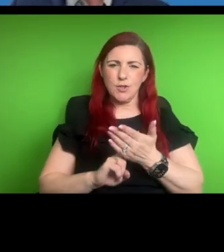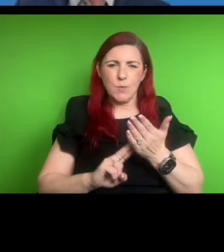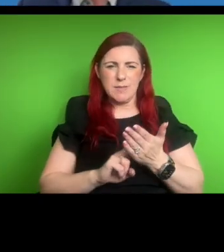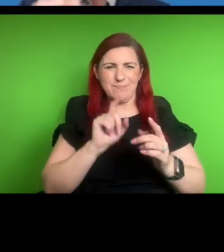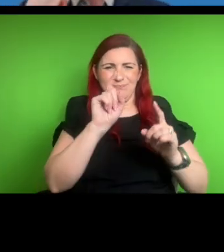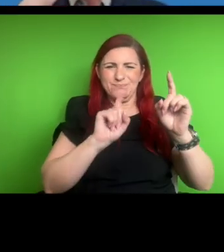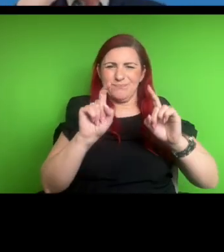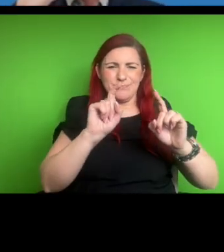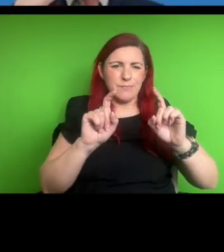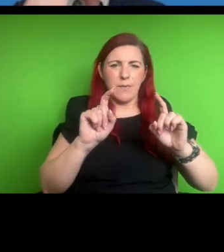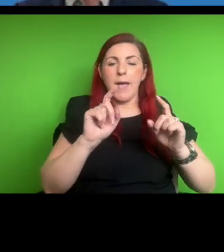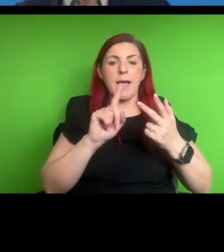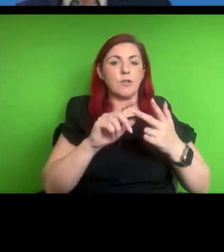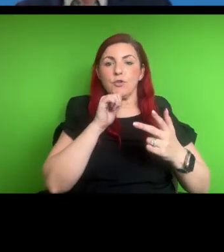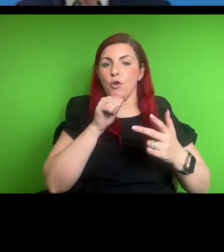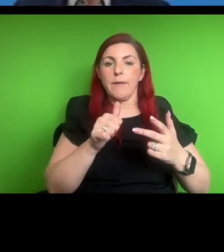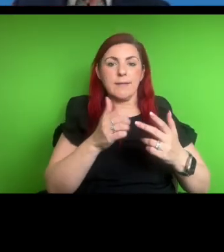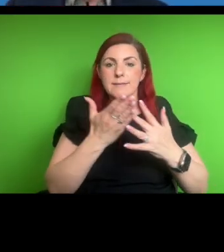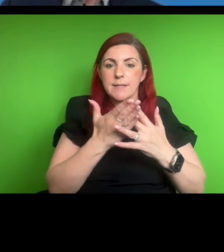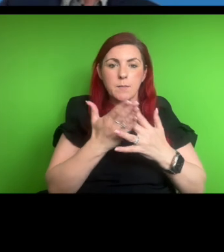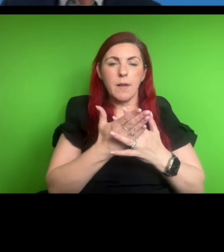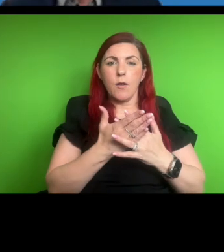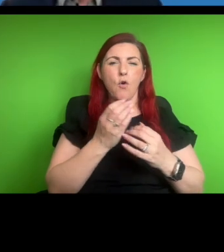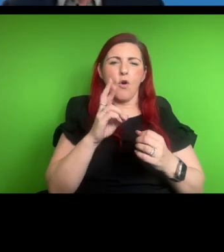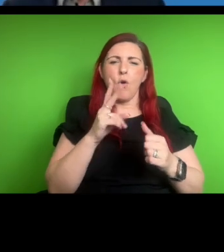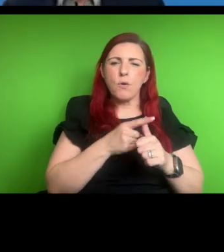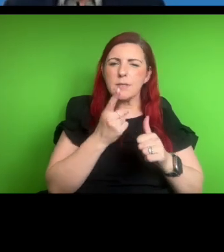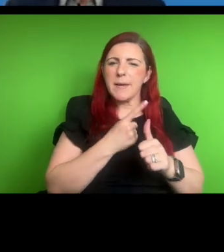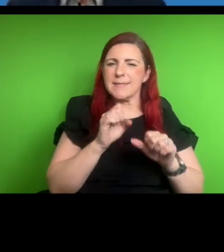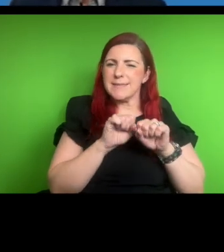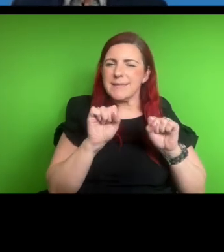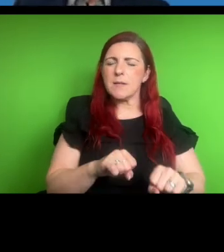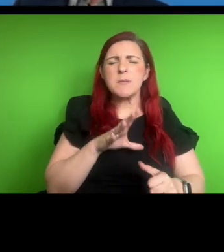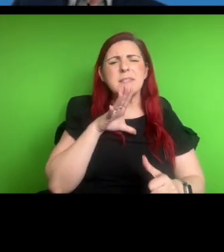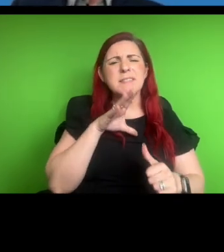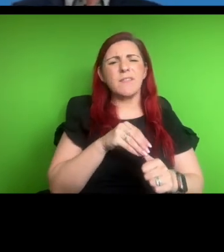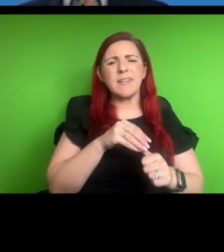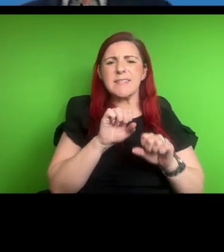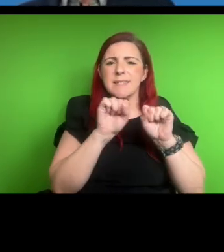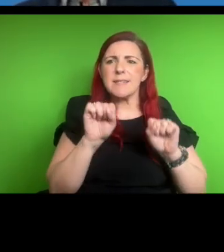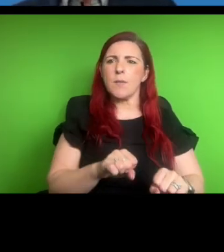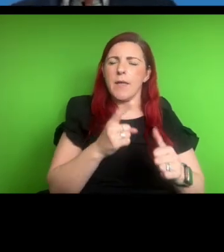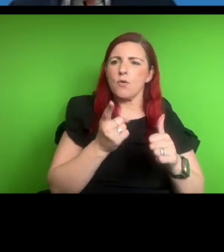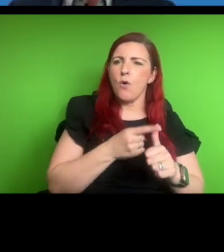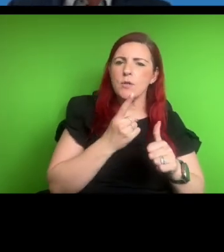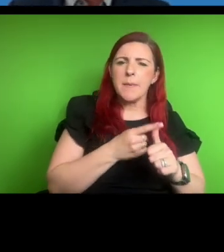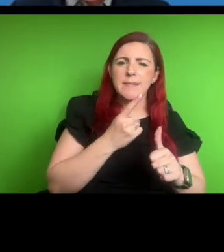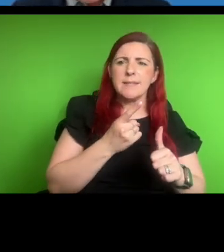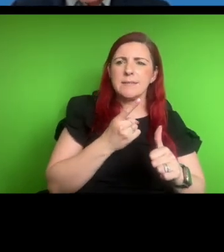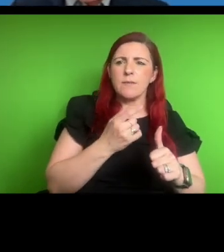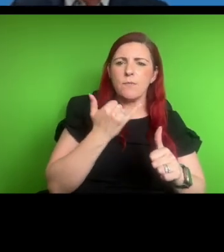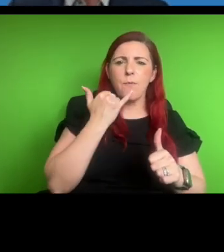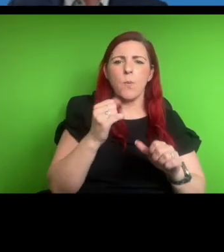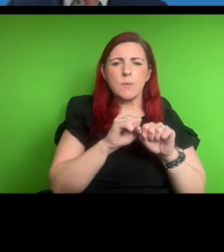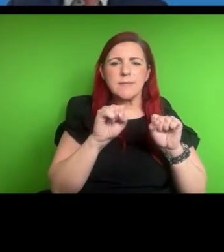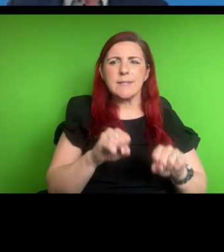automated systems, particularly systems, automated phone systems like IVR systems that